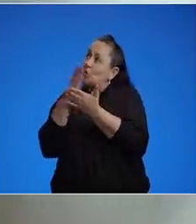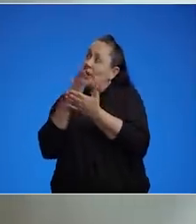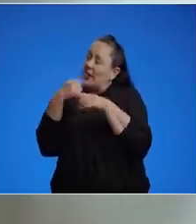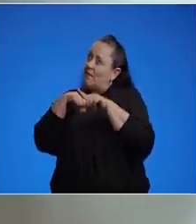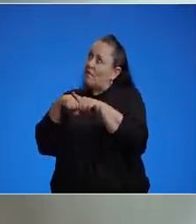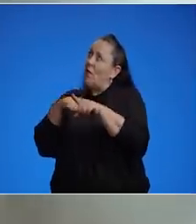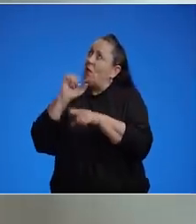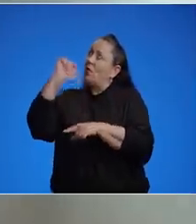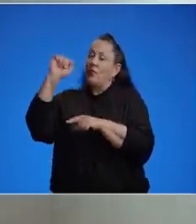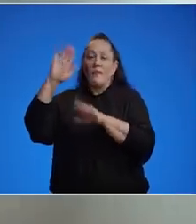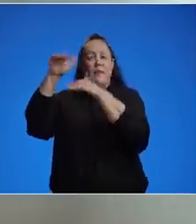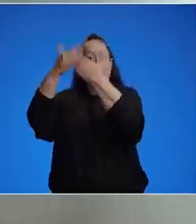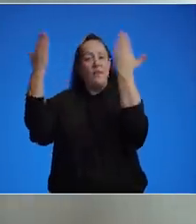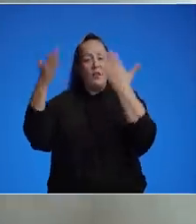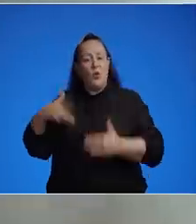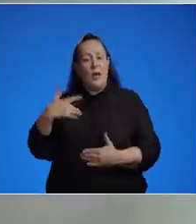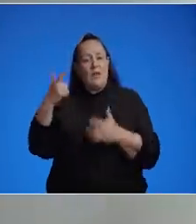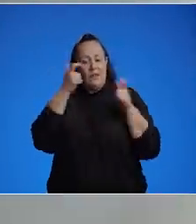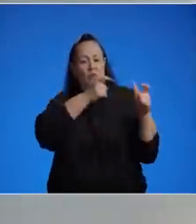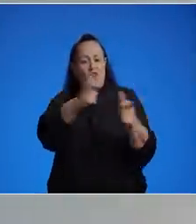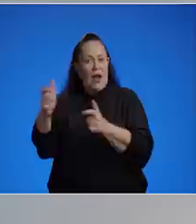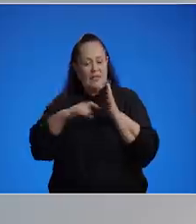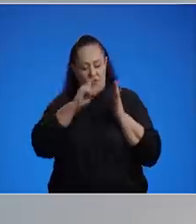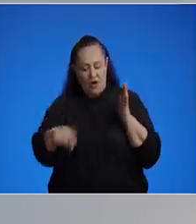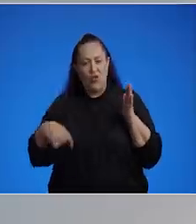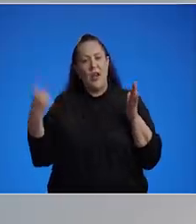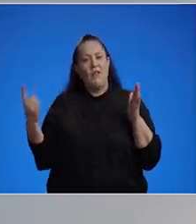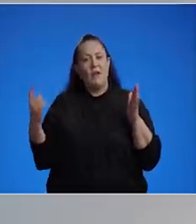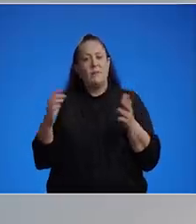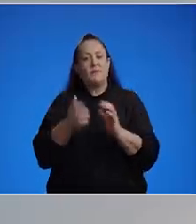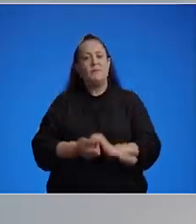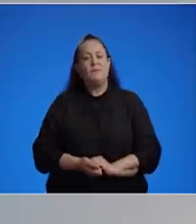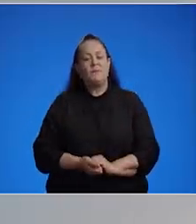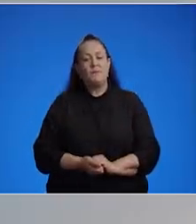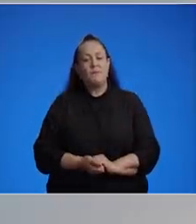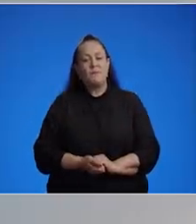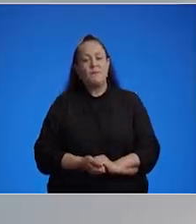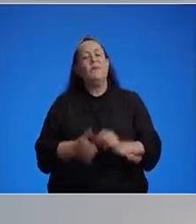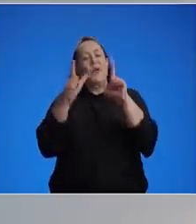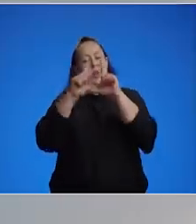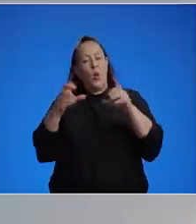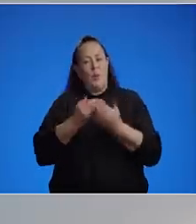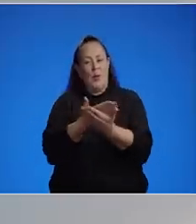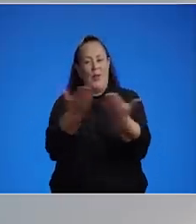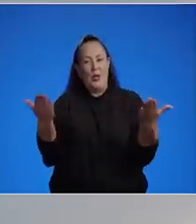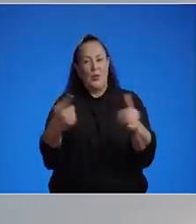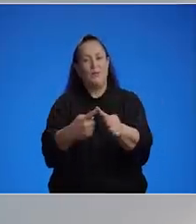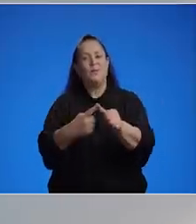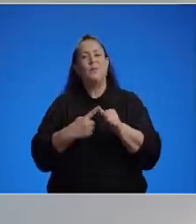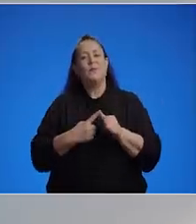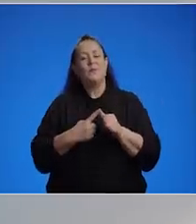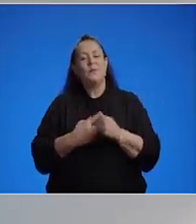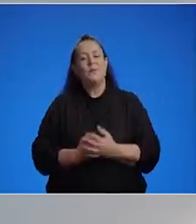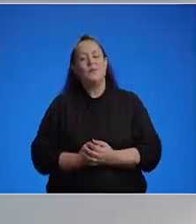sharers of his divine nature Who lives and reigns forever and ever Amen The Lord be with